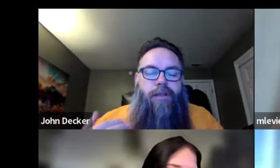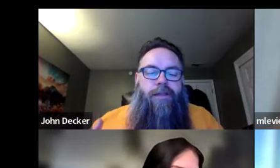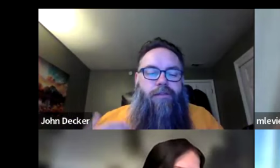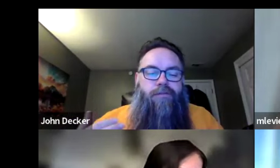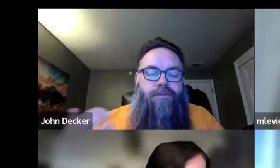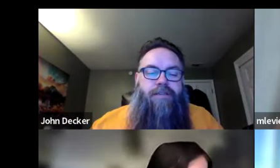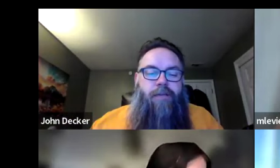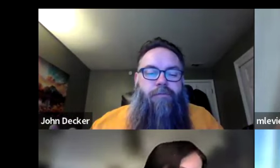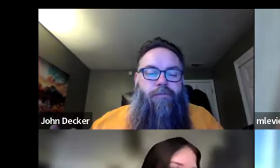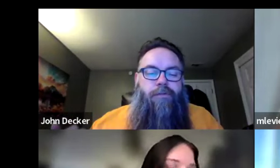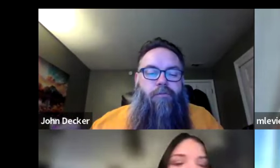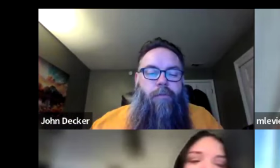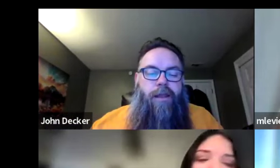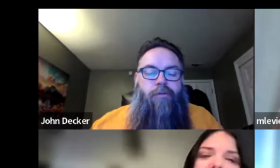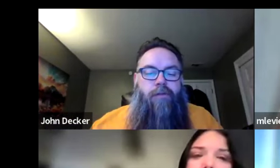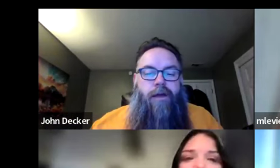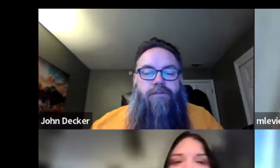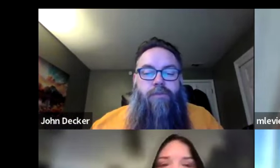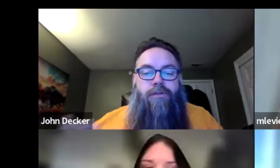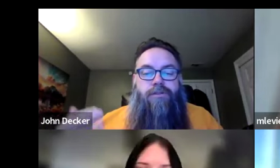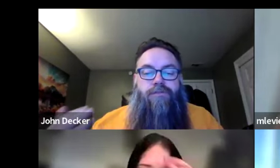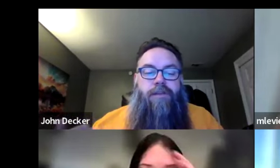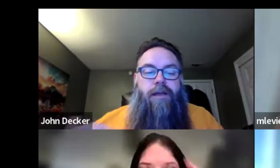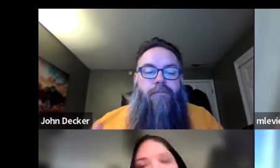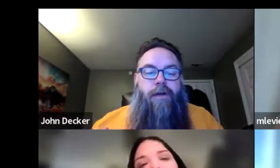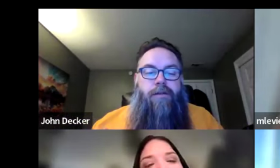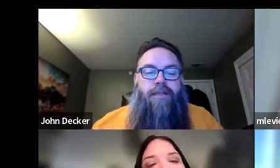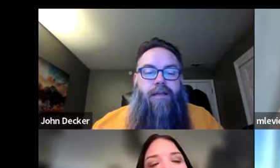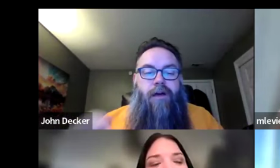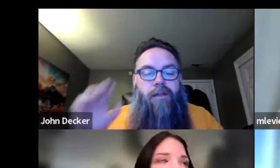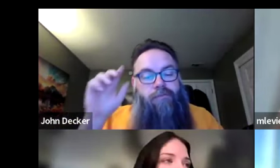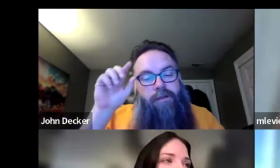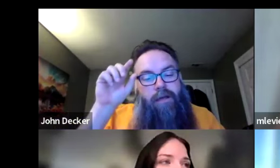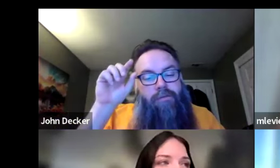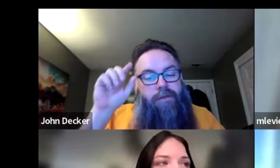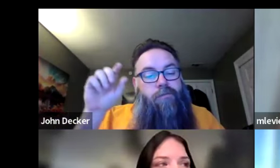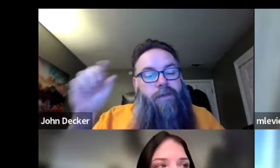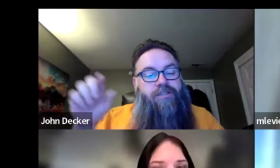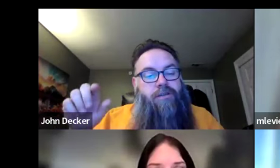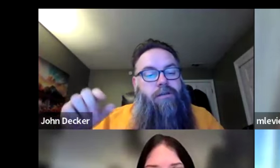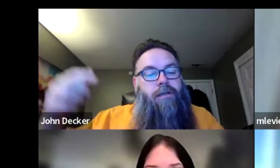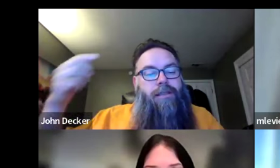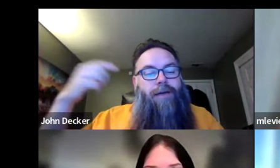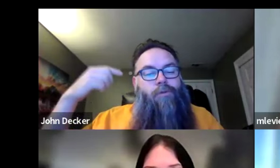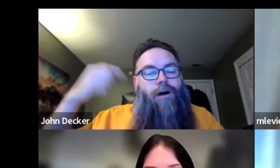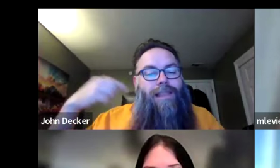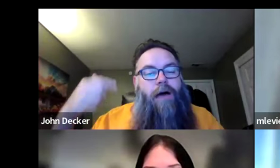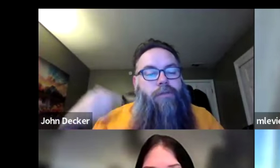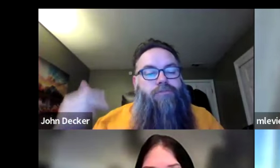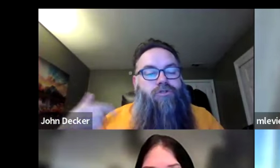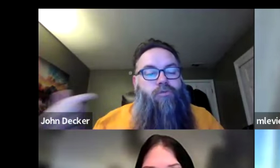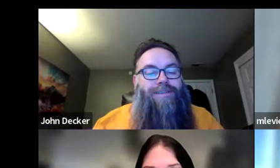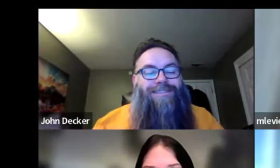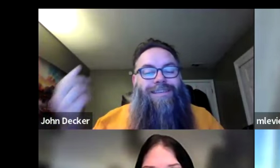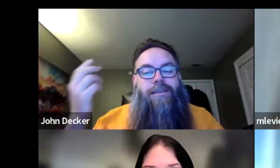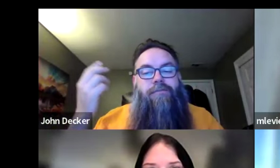we're completing the first step for the remaining providers. We know that there's 59 providers that have not filled out the information that will allow